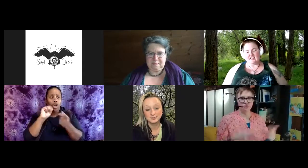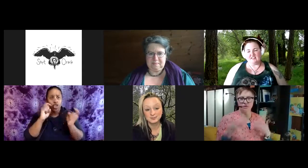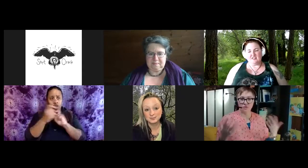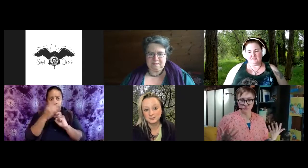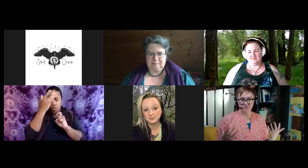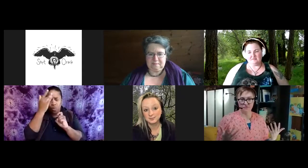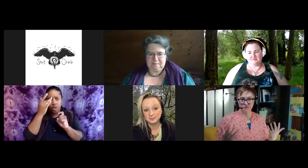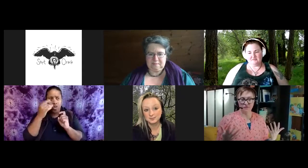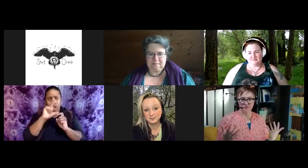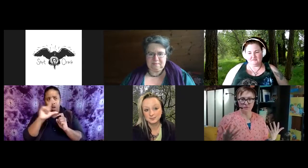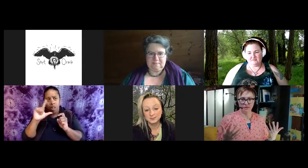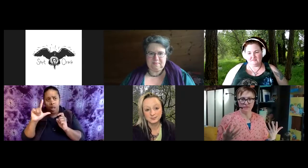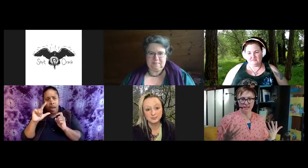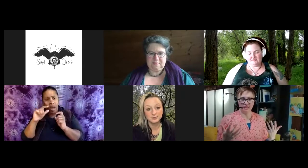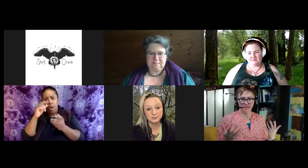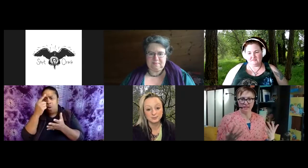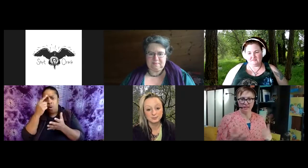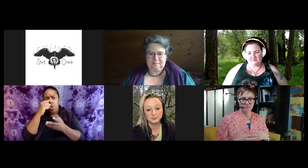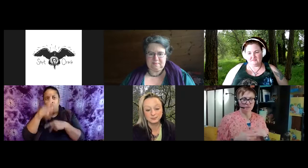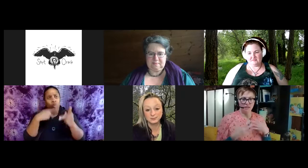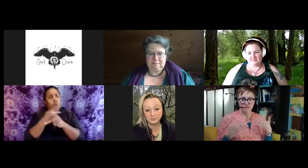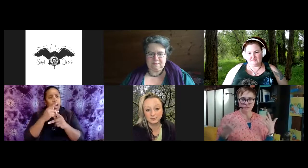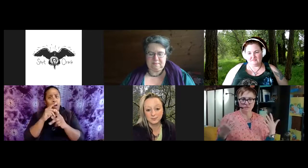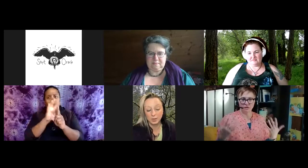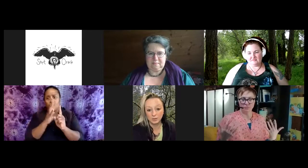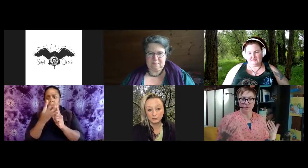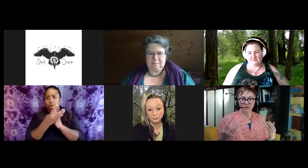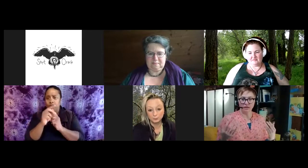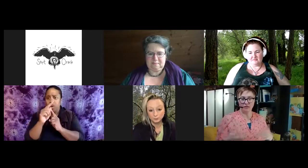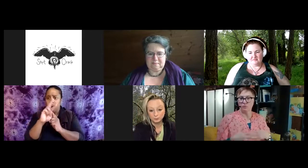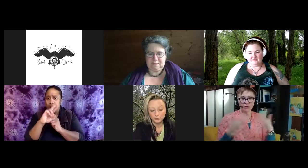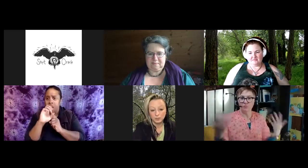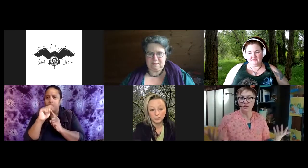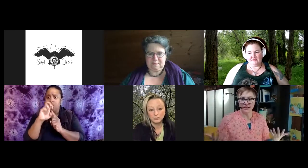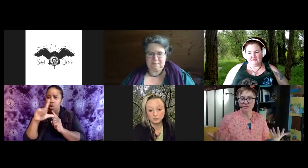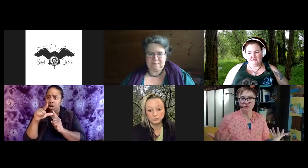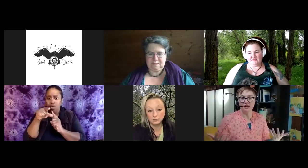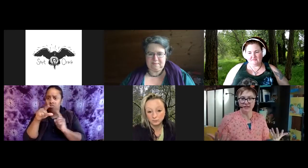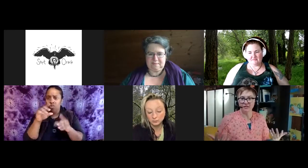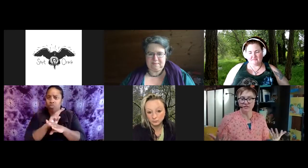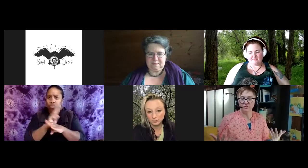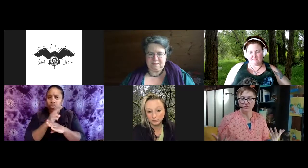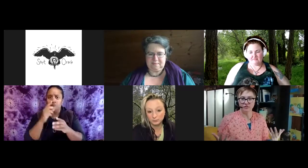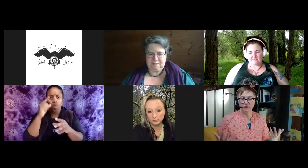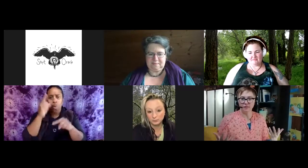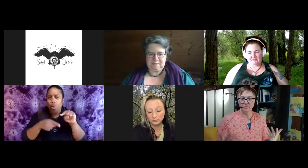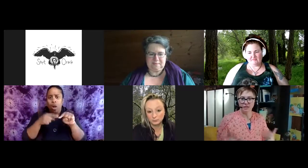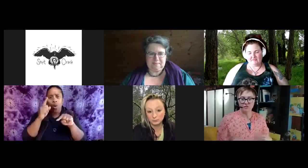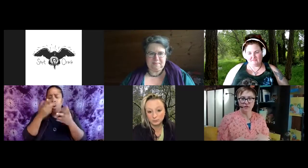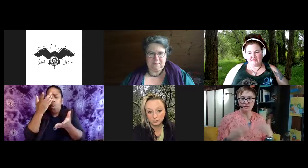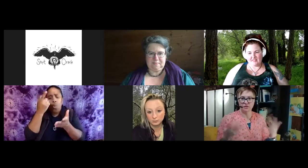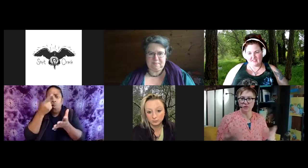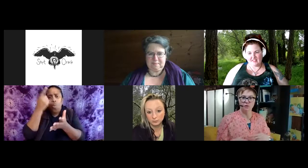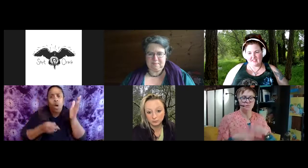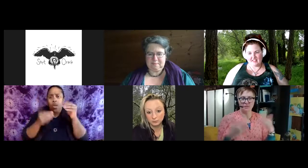far as ritual for Beltane? Like, you know, are you burning, you know, what are you putting in the fire, you know, as